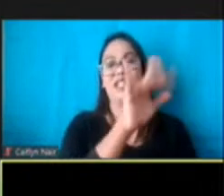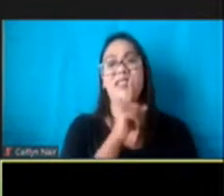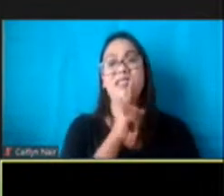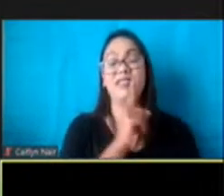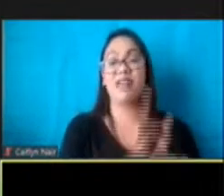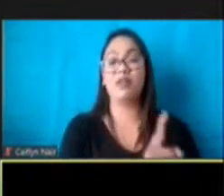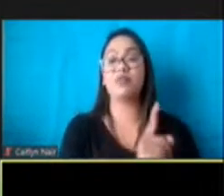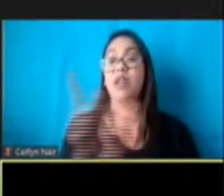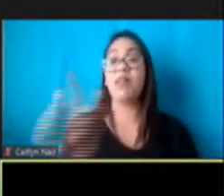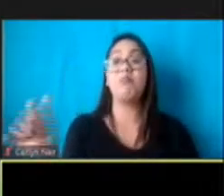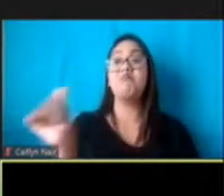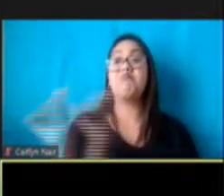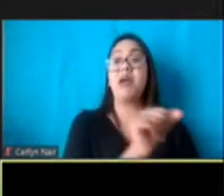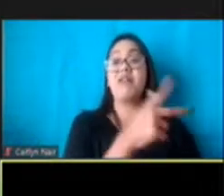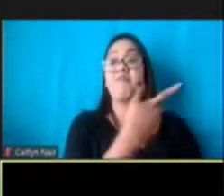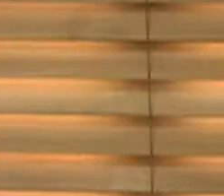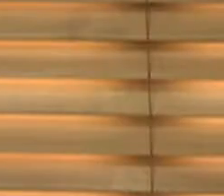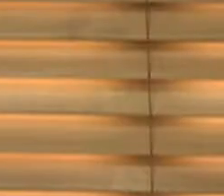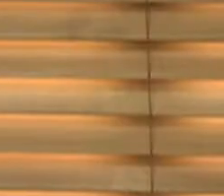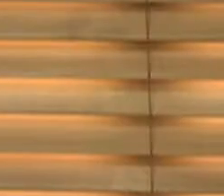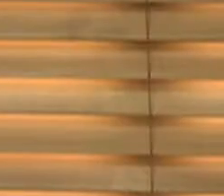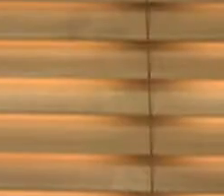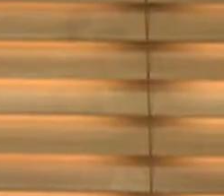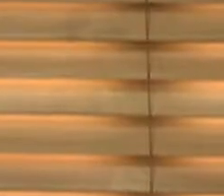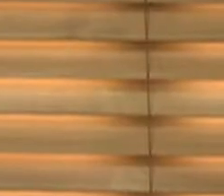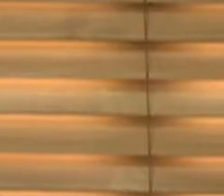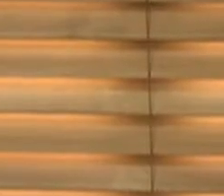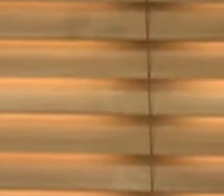be vaccinated for the second dose.